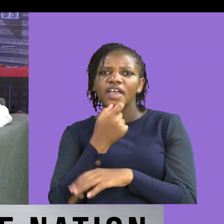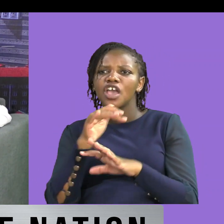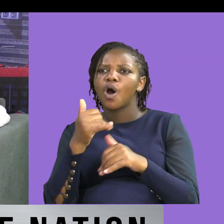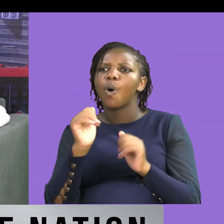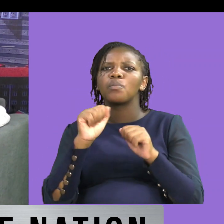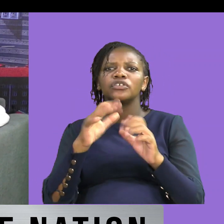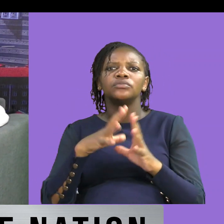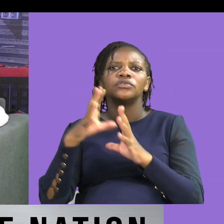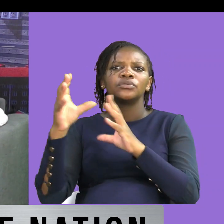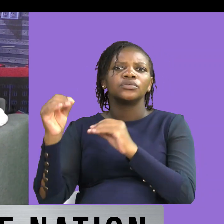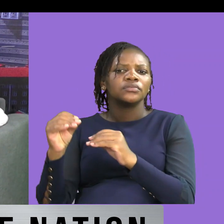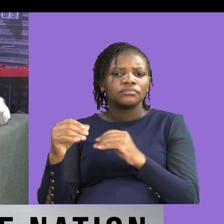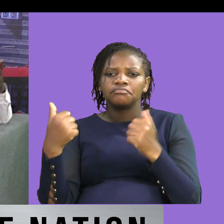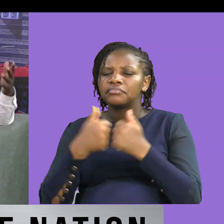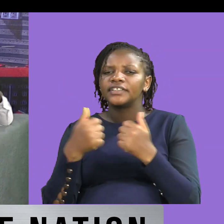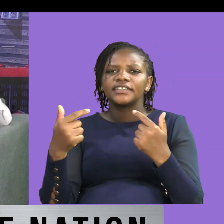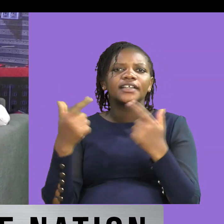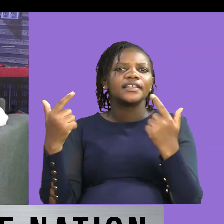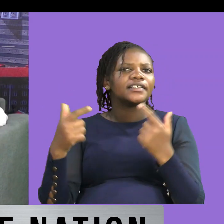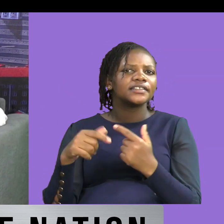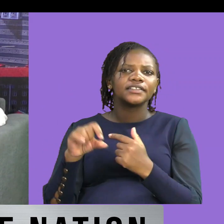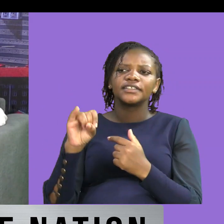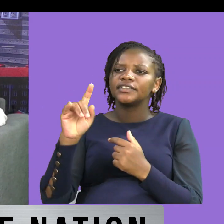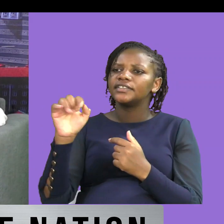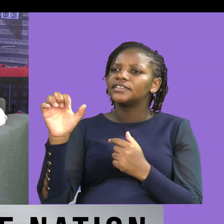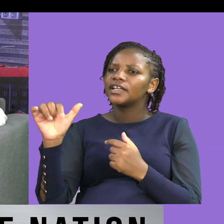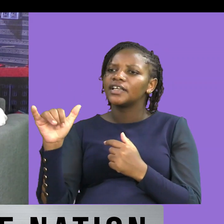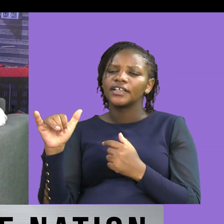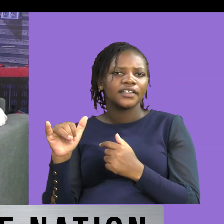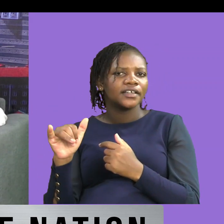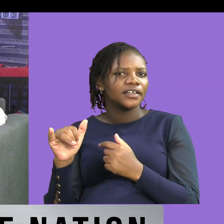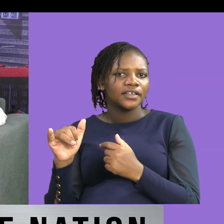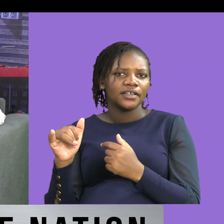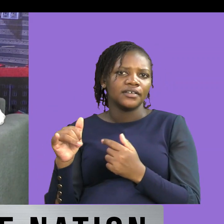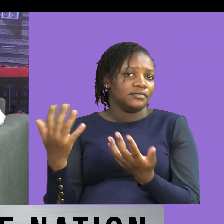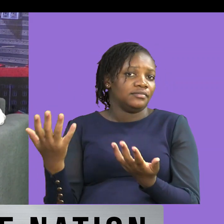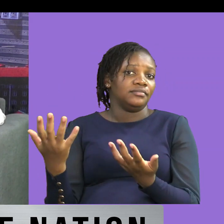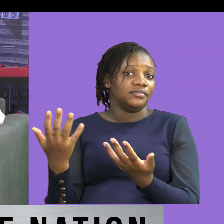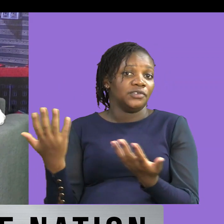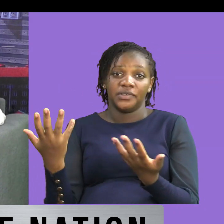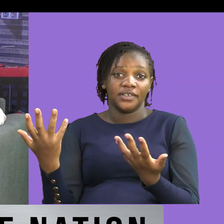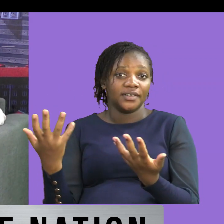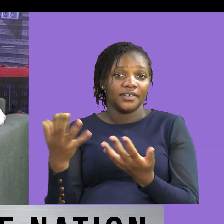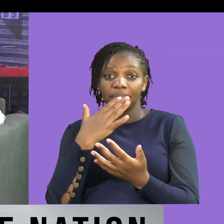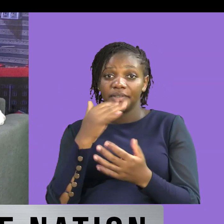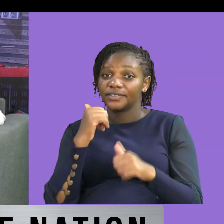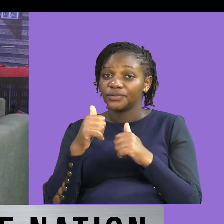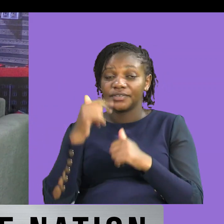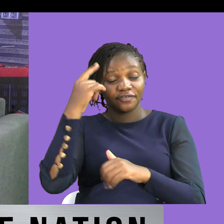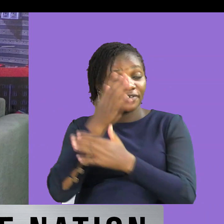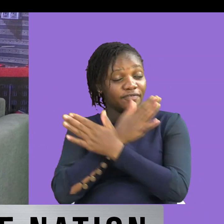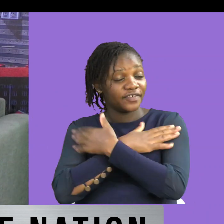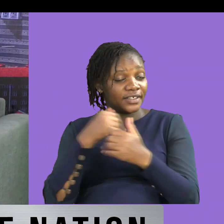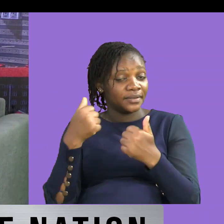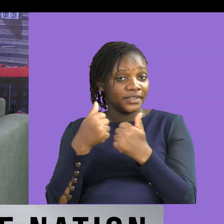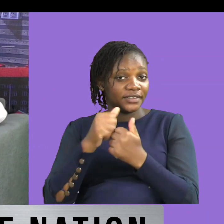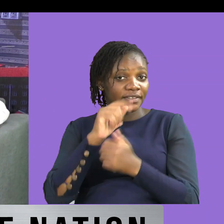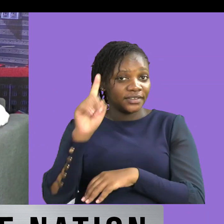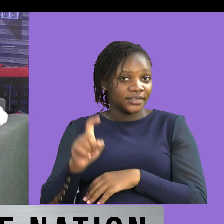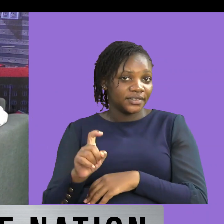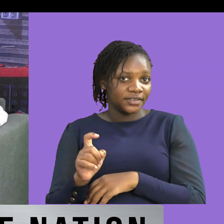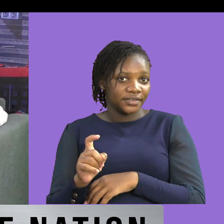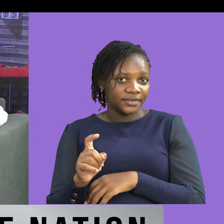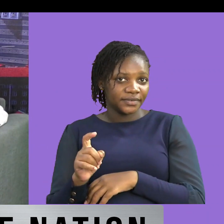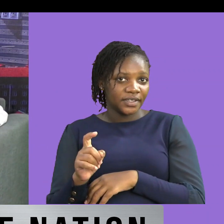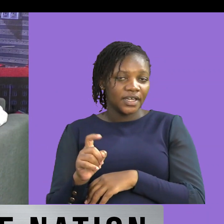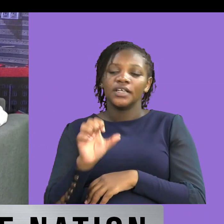should go and play Italy and France? At least they played Saudi Arabia, man. Yeah, at least they have moved out there, so they know that they need to go